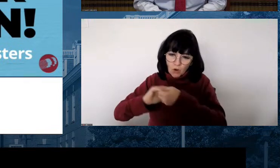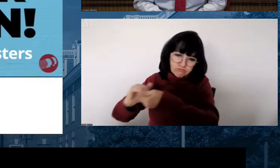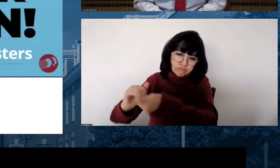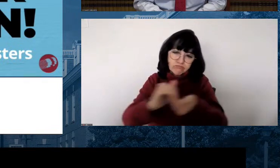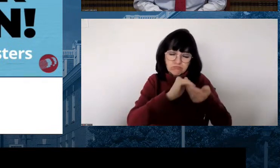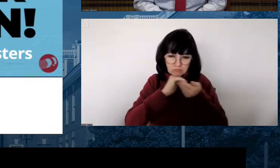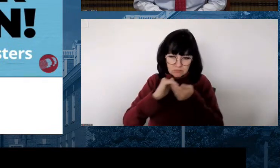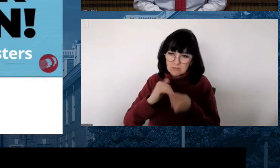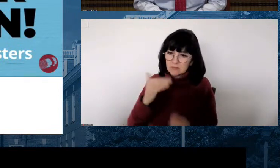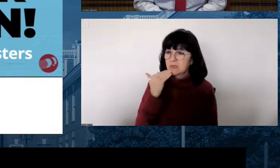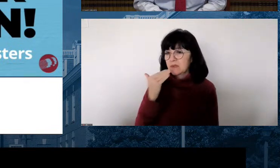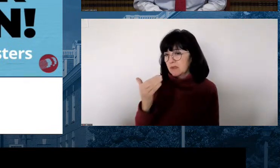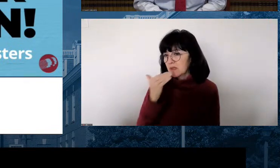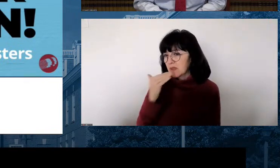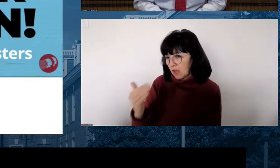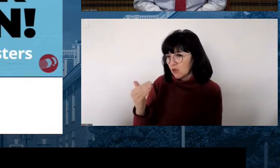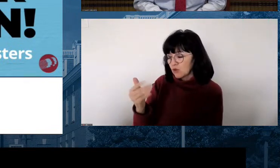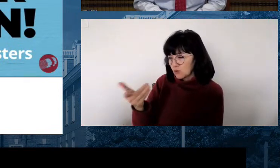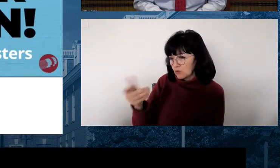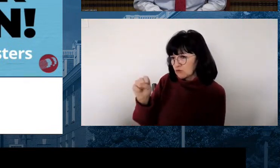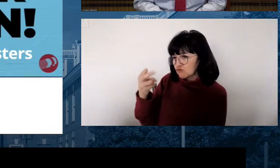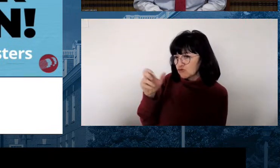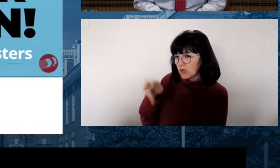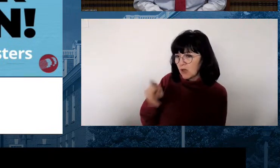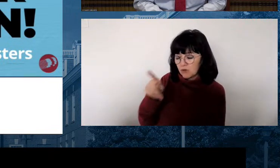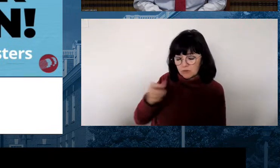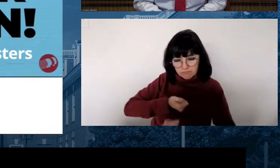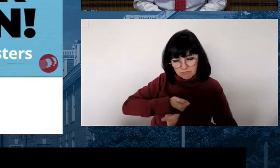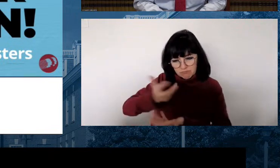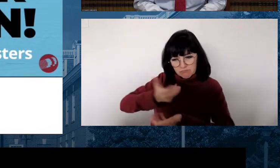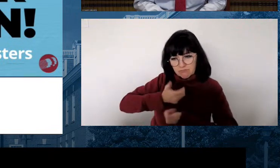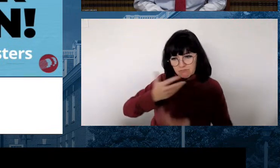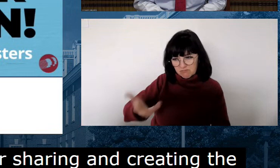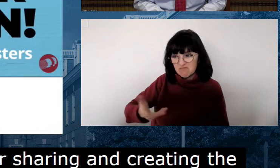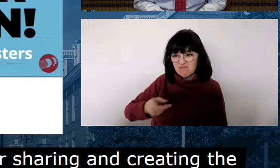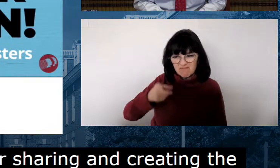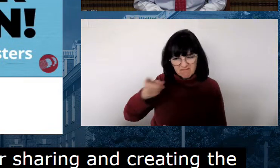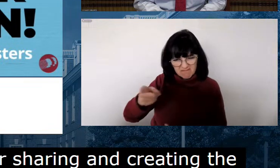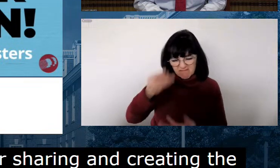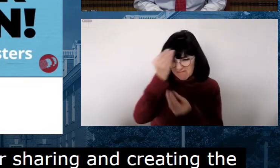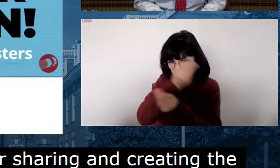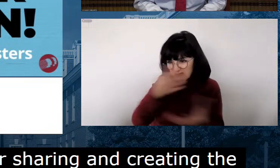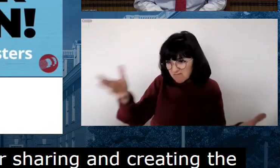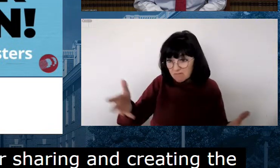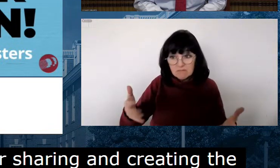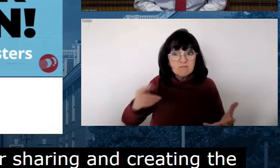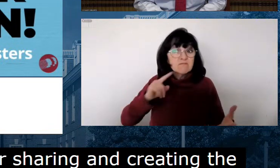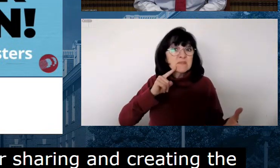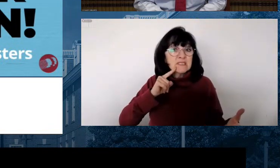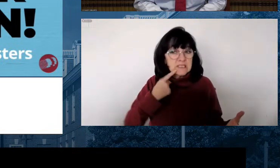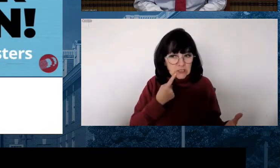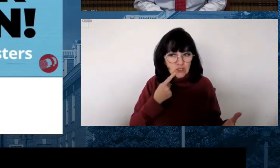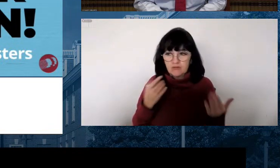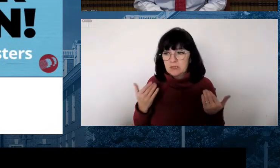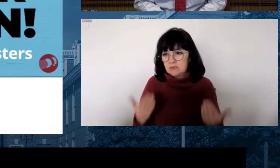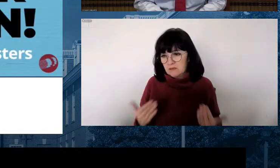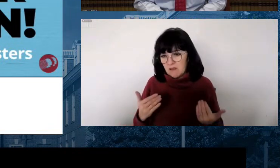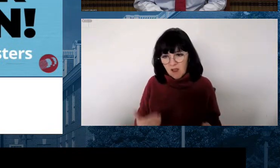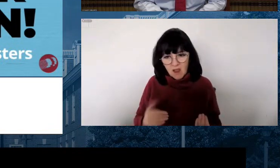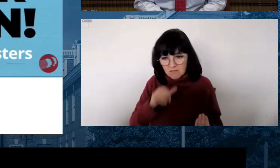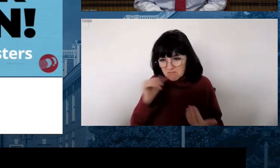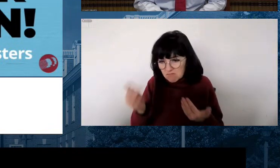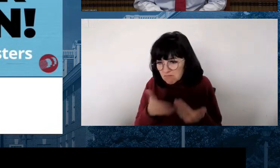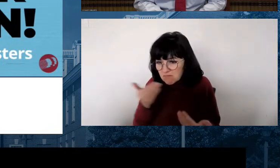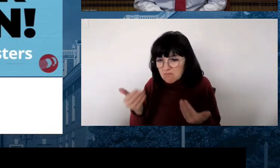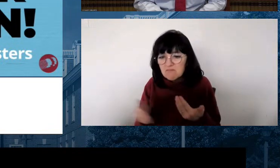sharing and creating the sense of urgency that we have here. I got to tell you, listening to your stories about family members